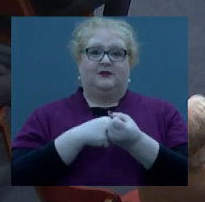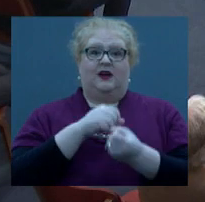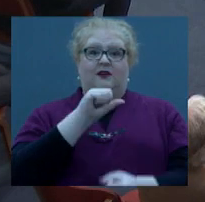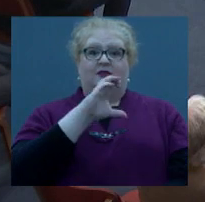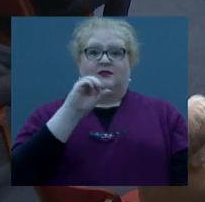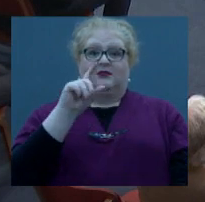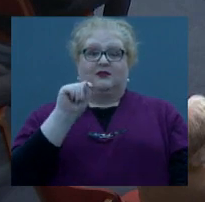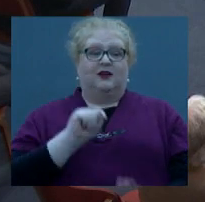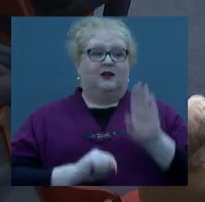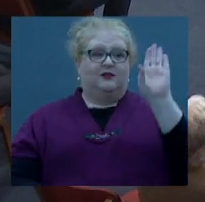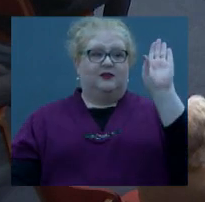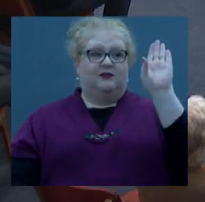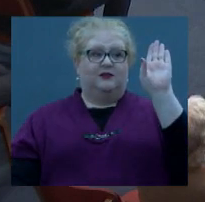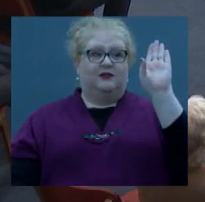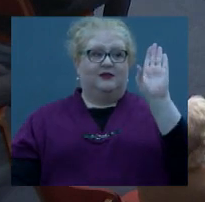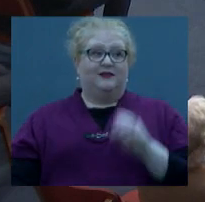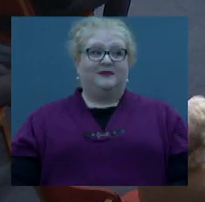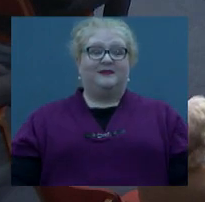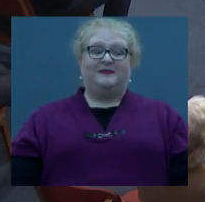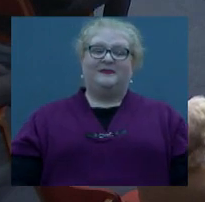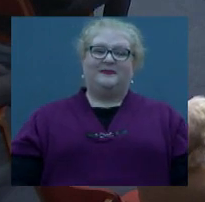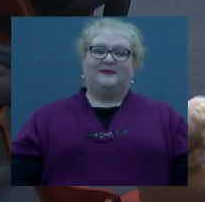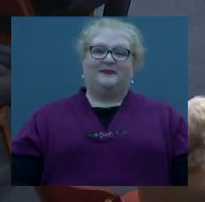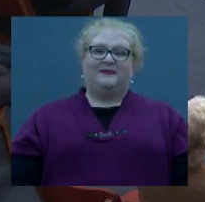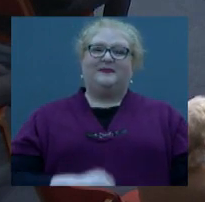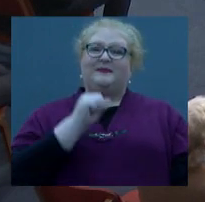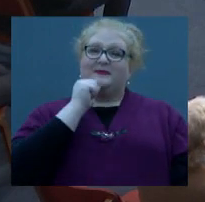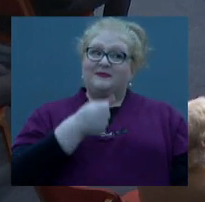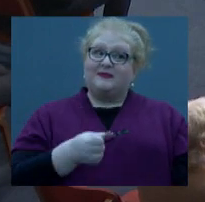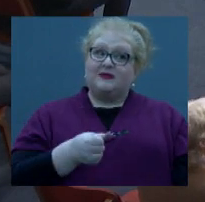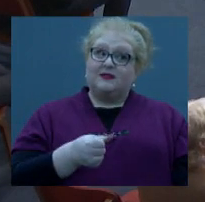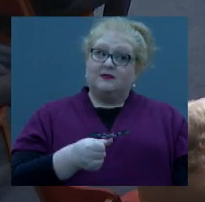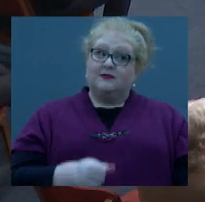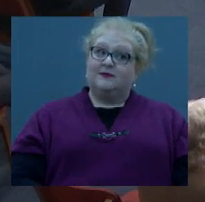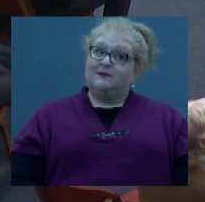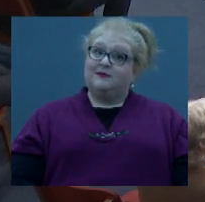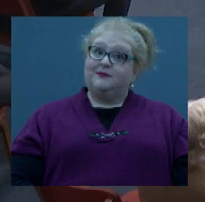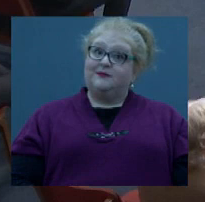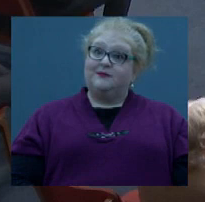hand. Vote for myself. If you're not,